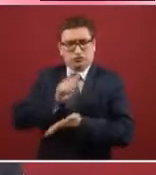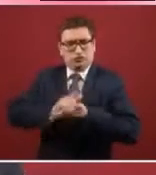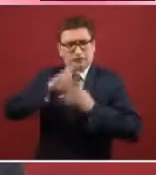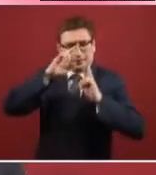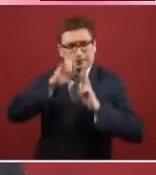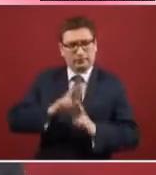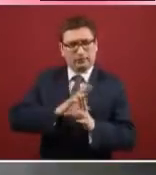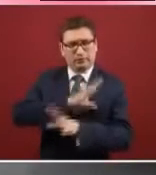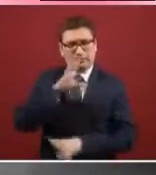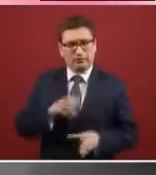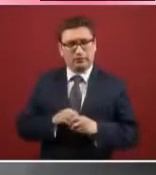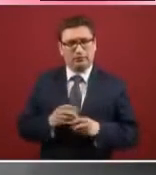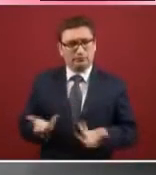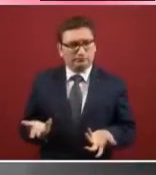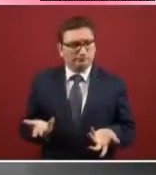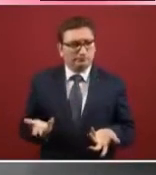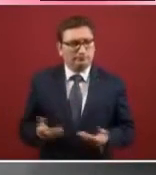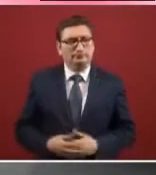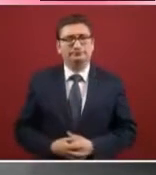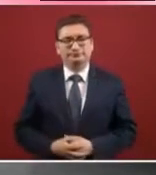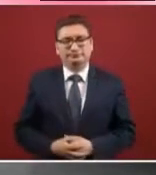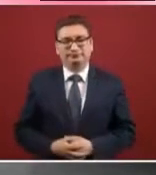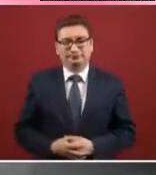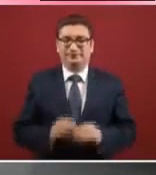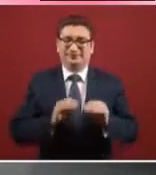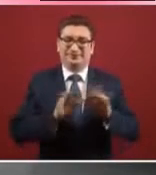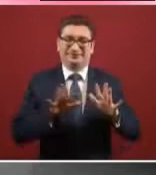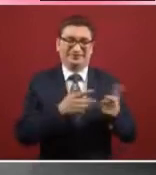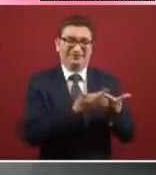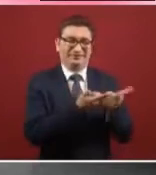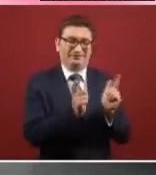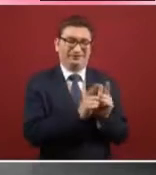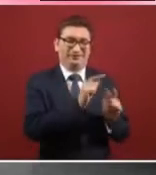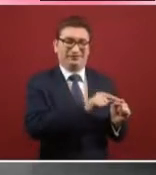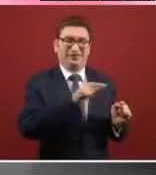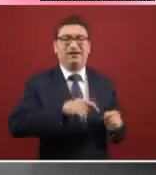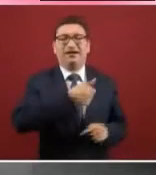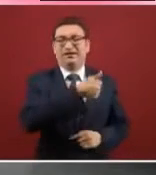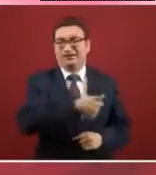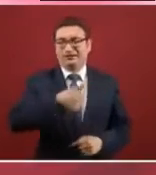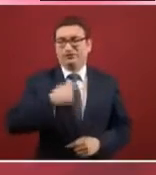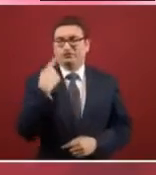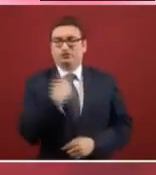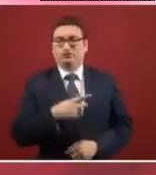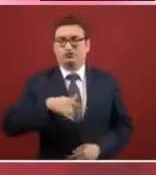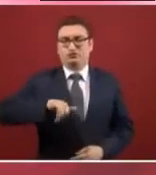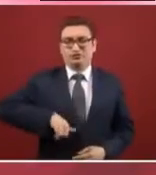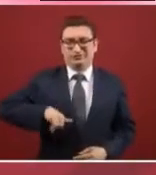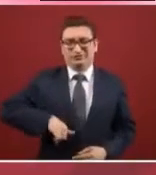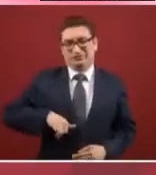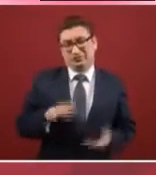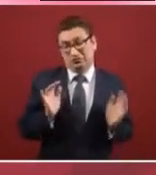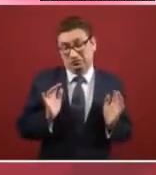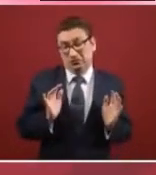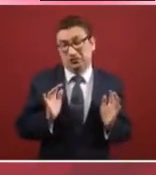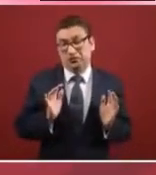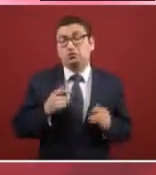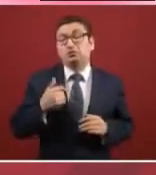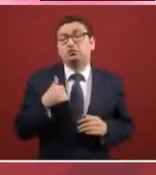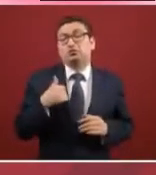the legal recourses. Claro que hay intereses. Or procedures. Of course there's interests. Pero yo espero que